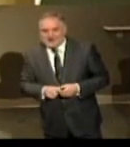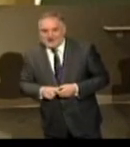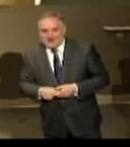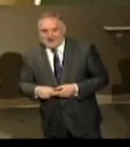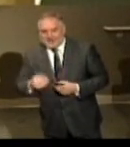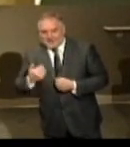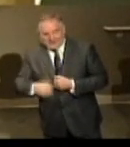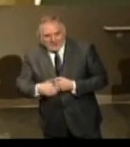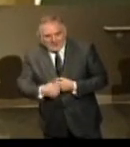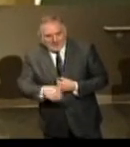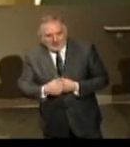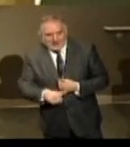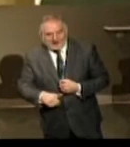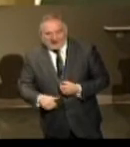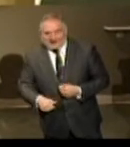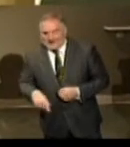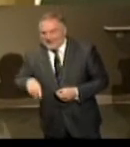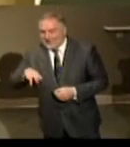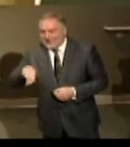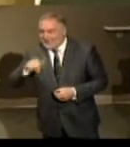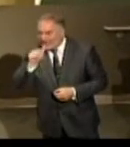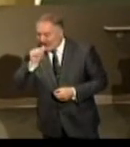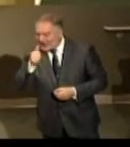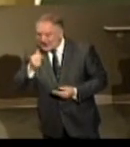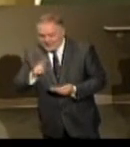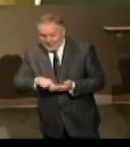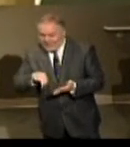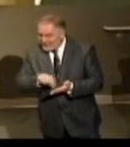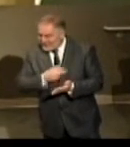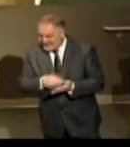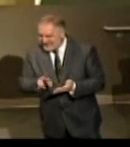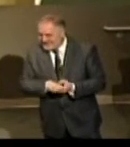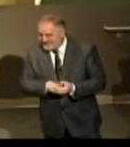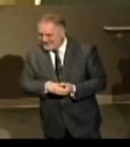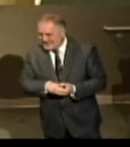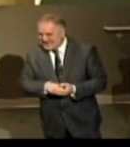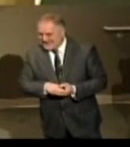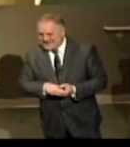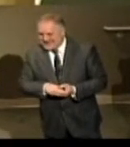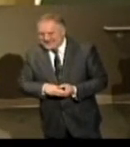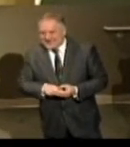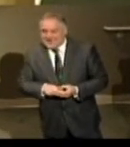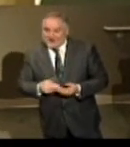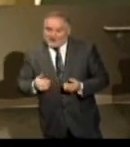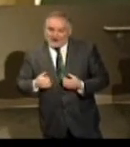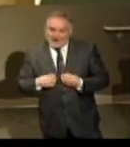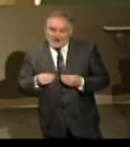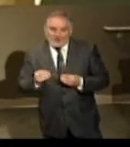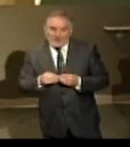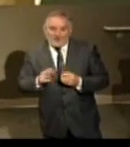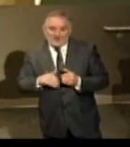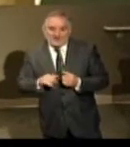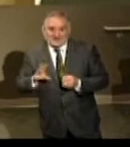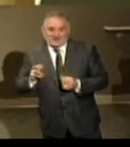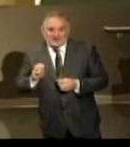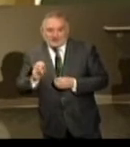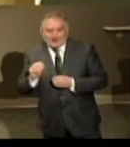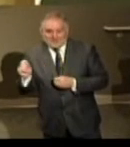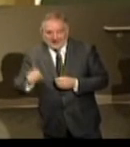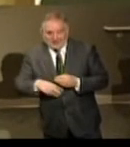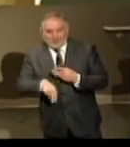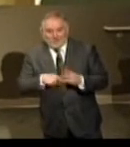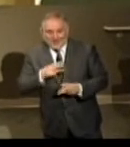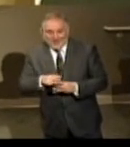jelly, and have a fit. And thank God you just ate more than 60% of the world had to eat.